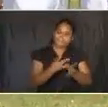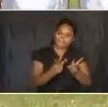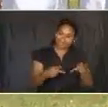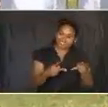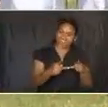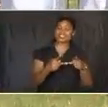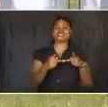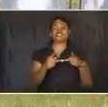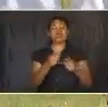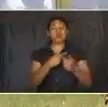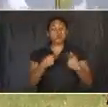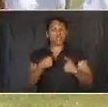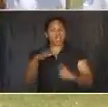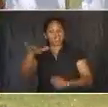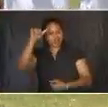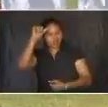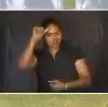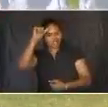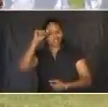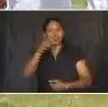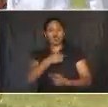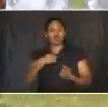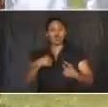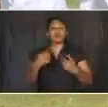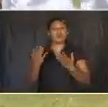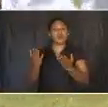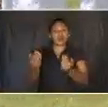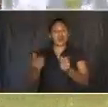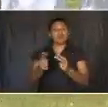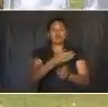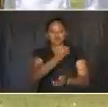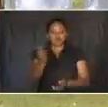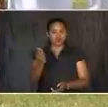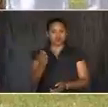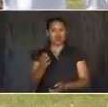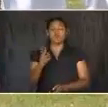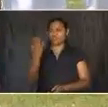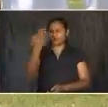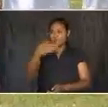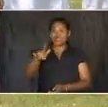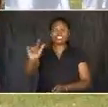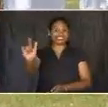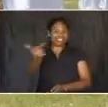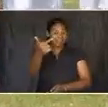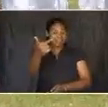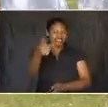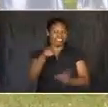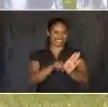singani boga venga venga tu ni kwa nda mai maru taka bota tiko na ka wasa ngulu ka bitu ni mbaki ni tu ngalala.